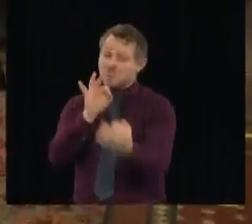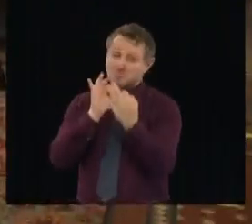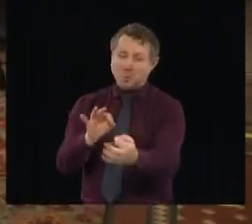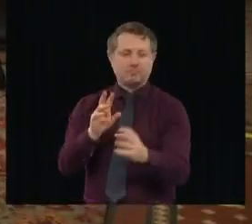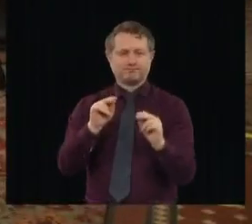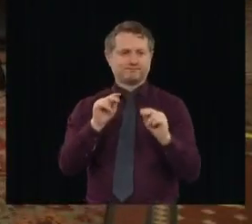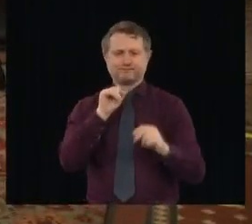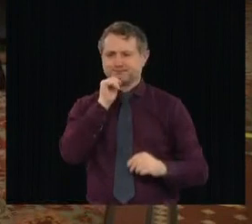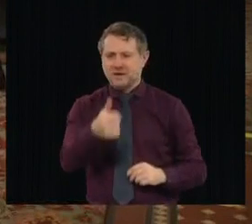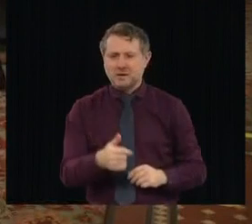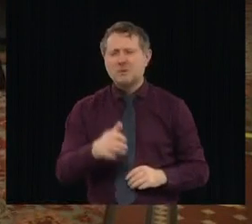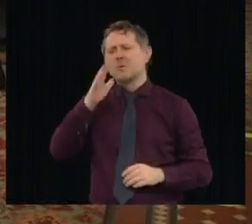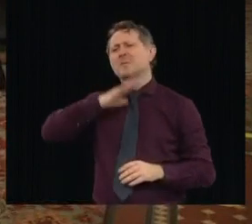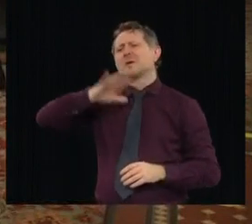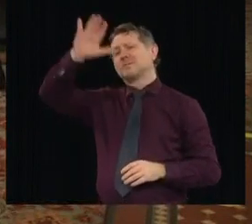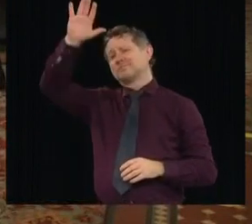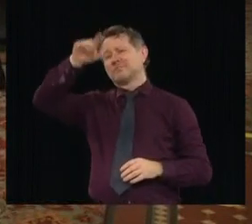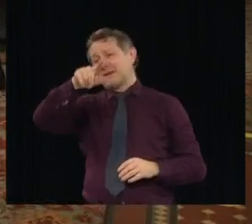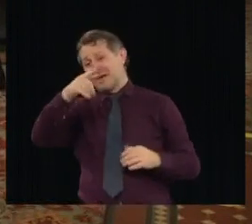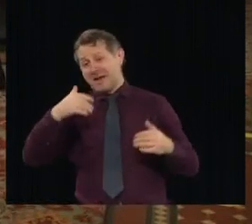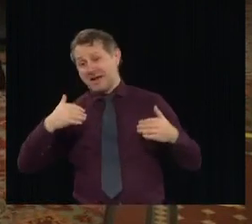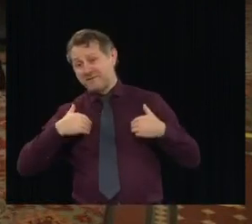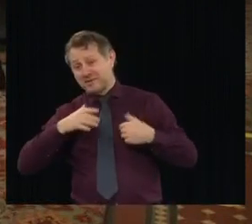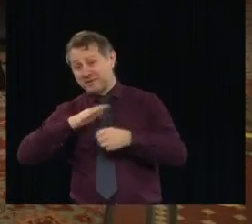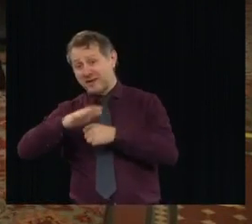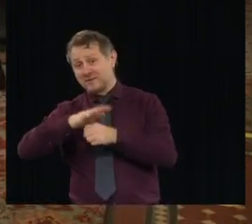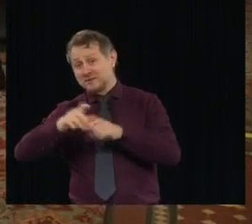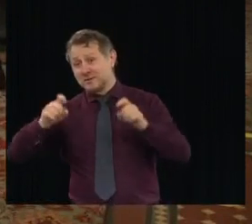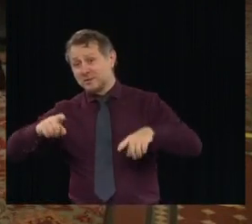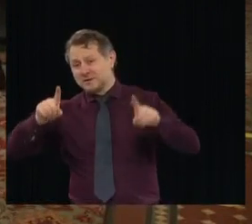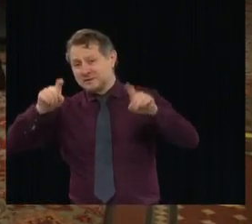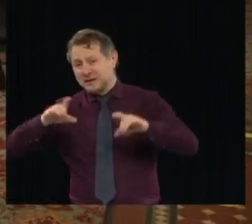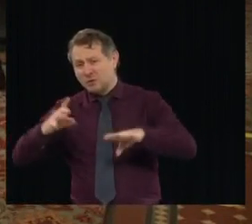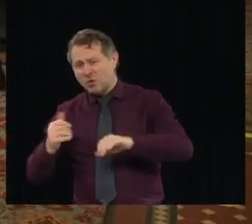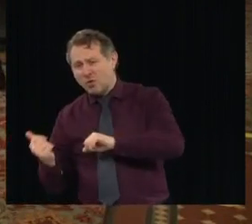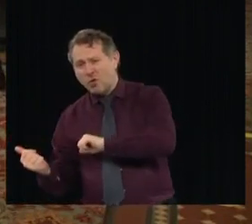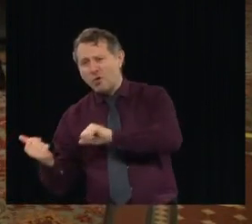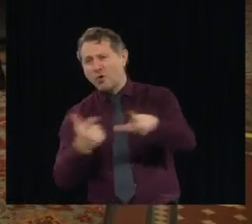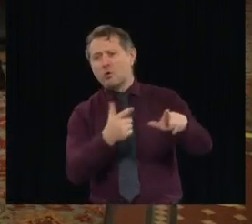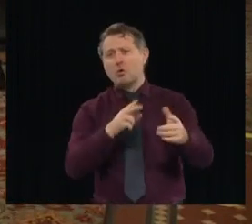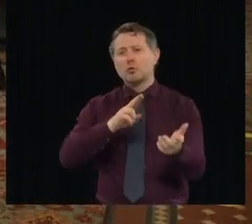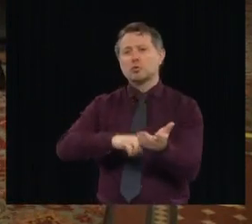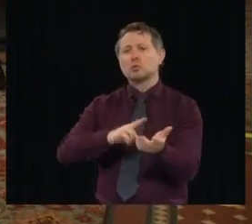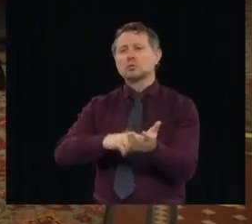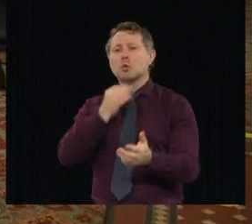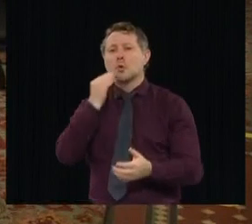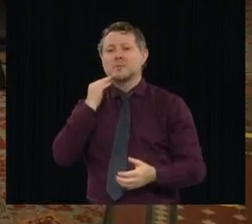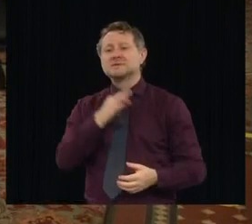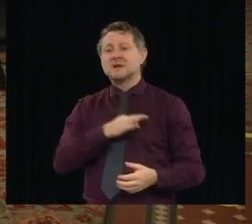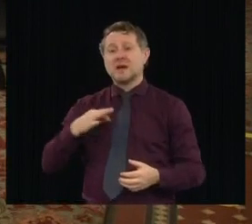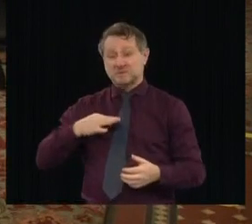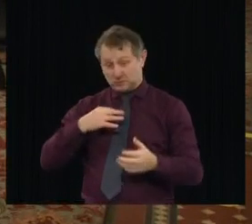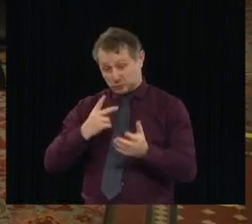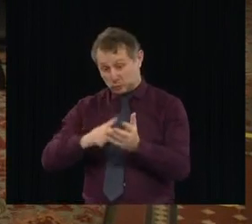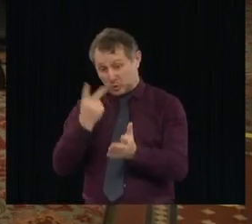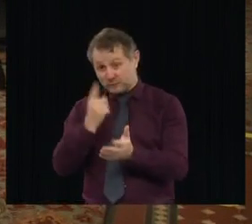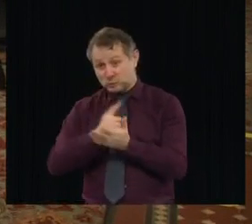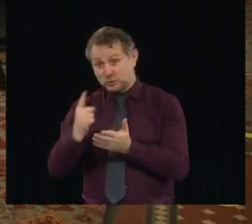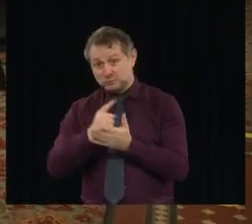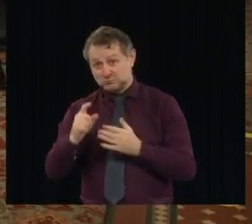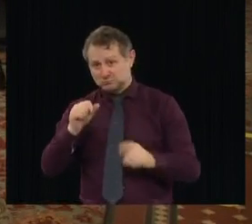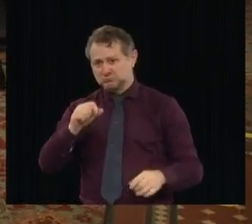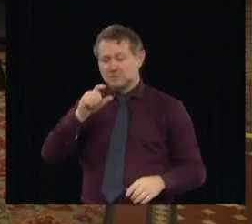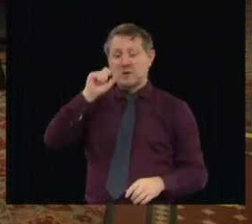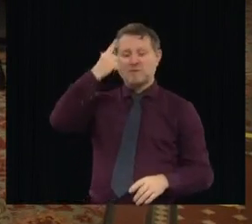have the capacity to, right now in New York, to test all nursing home staffers twice a week? Like yes or no? Yes. Yes. And yes or no, is the